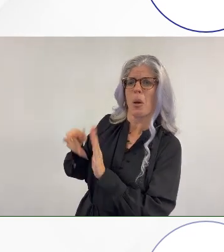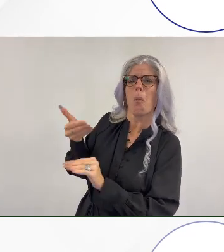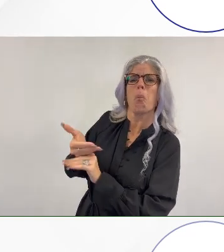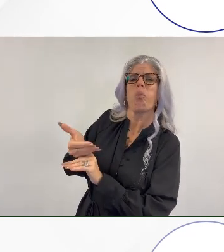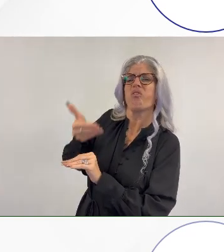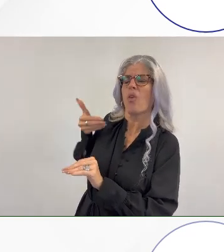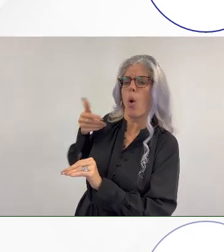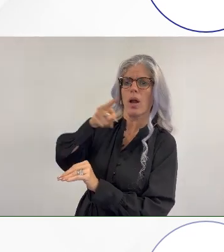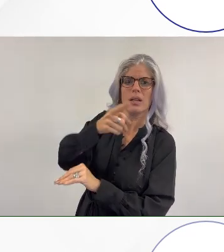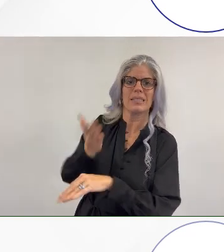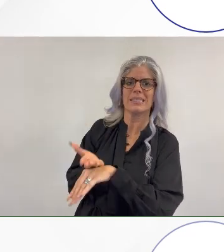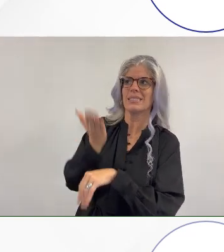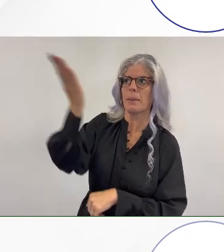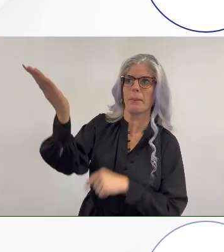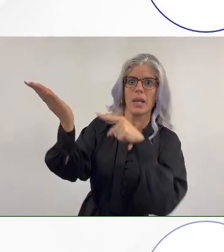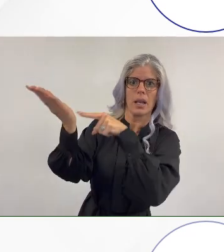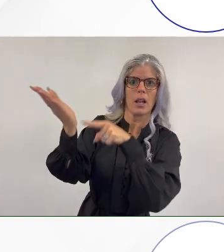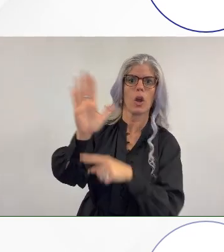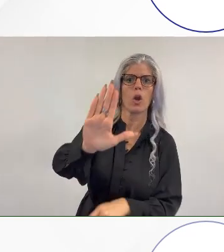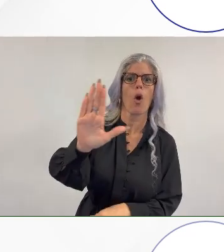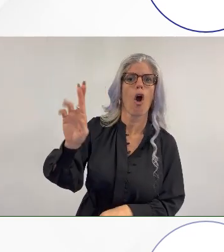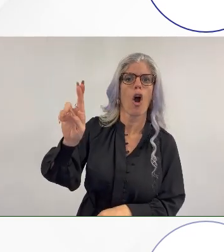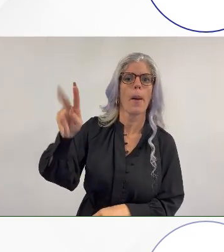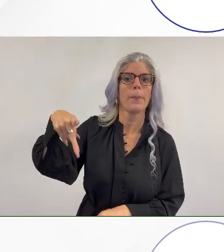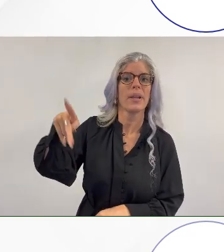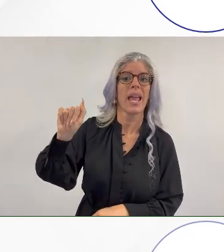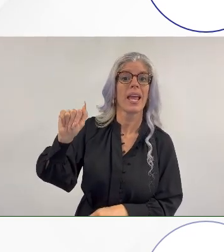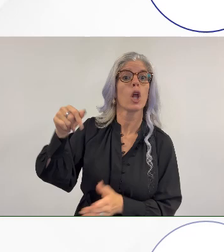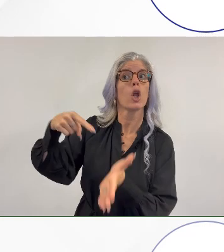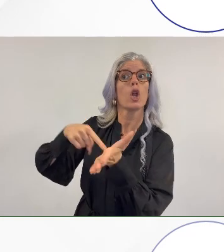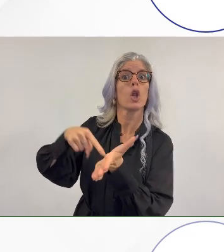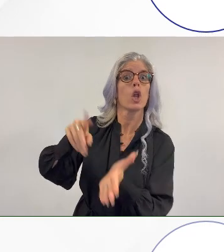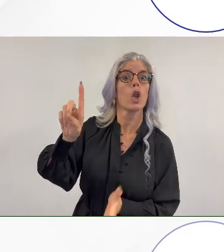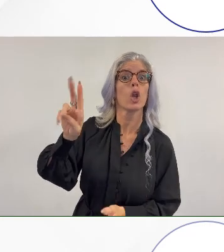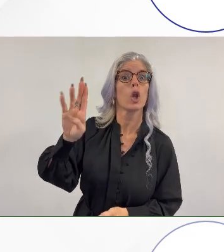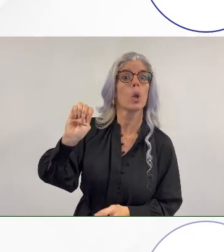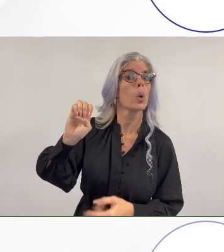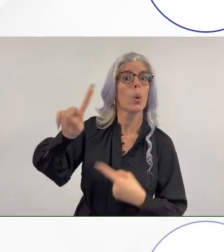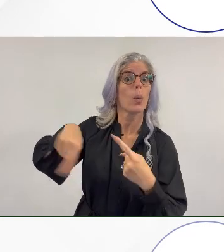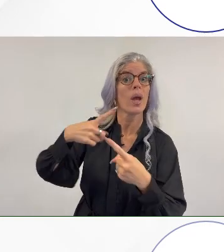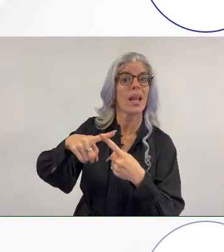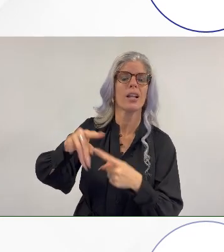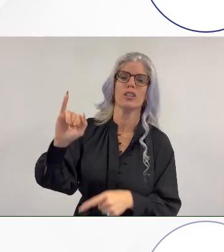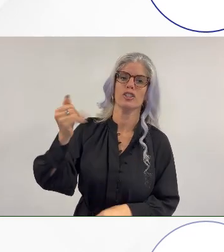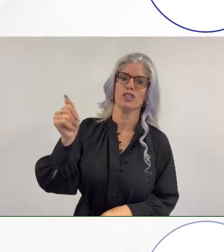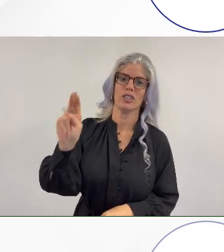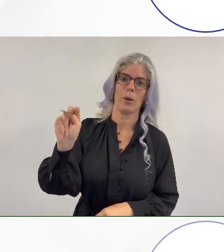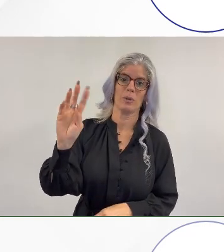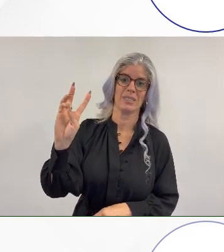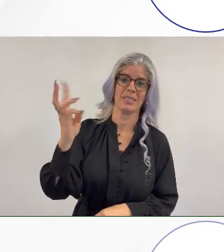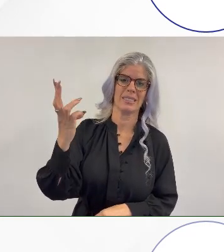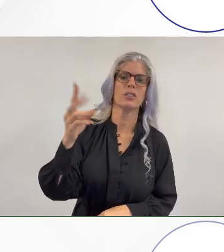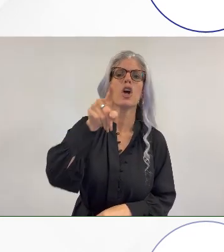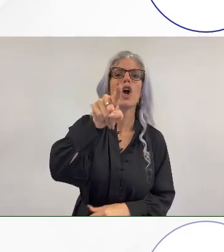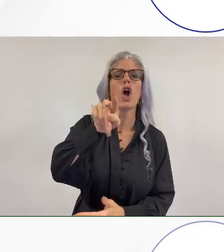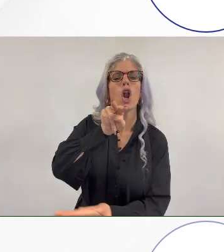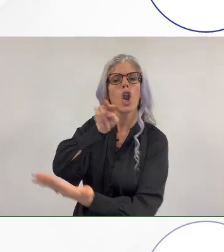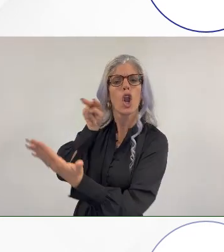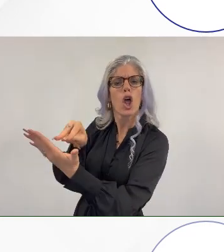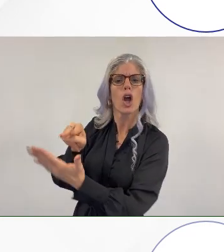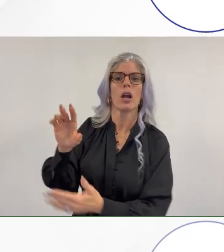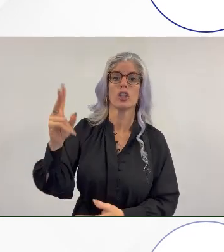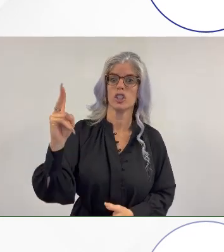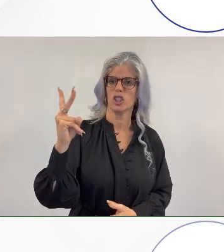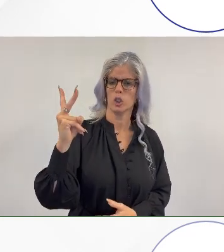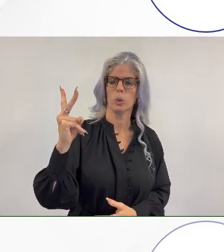on FEMA.gov. And another best practice we recommend for our applicants: be sure that your organization identifies multiple